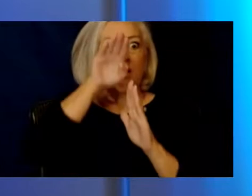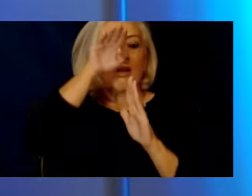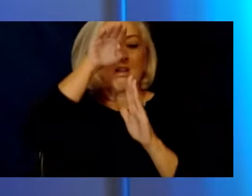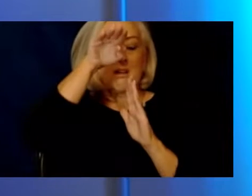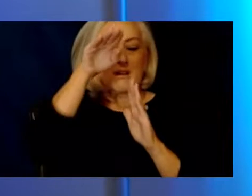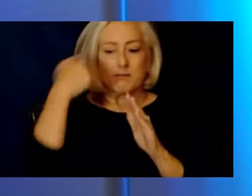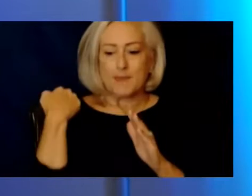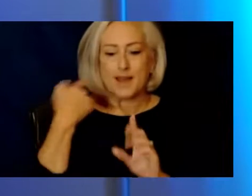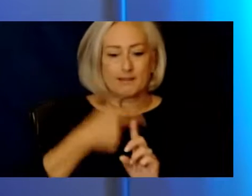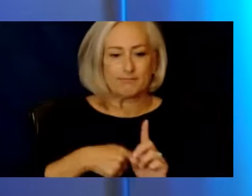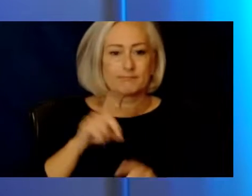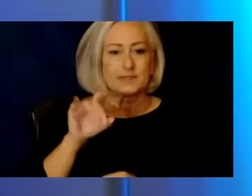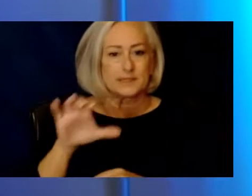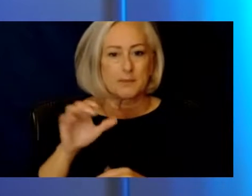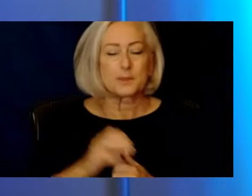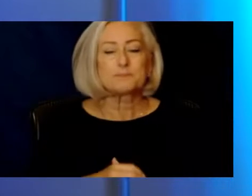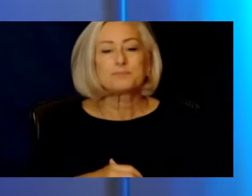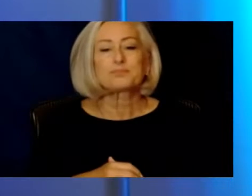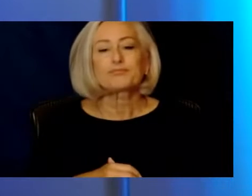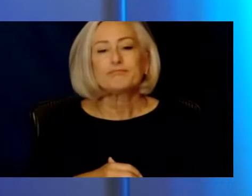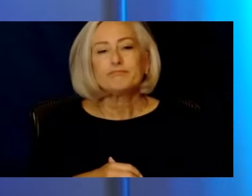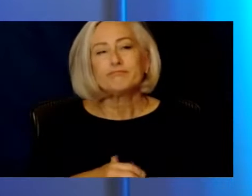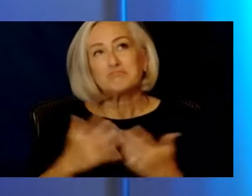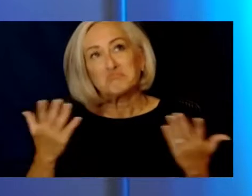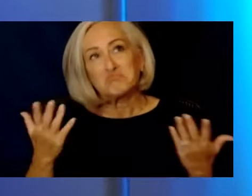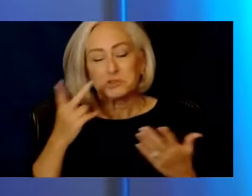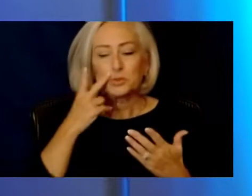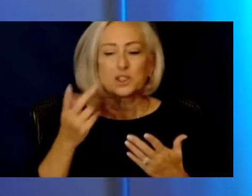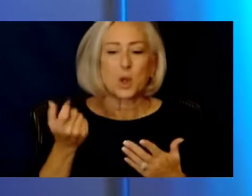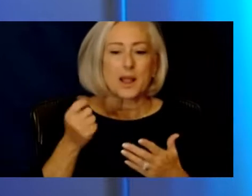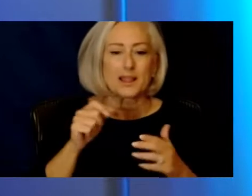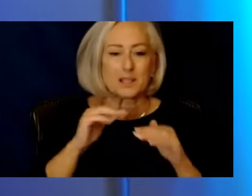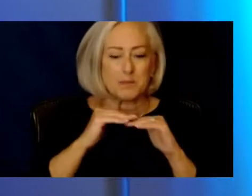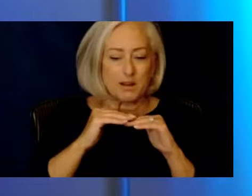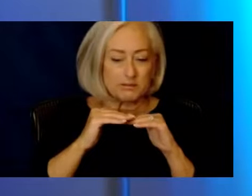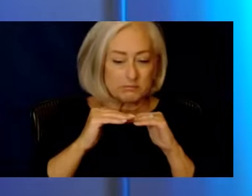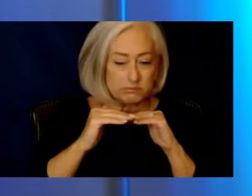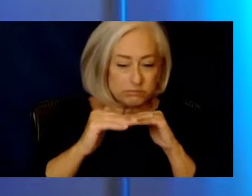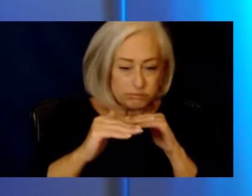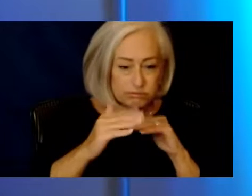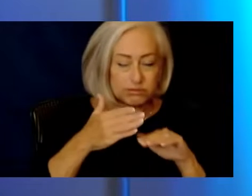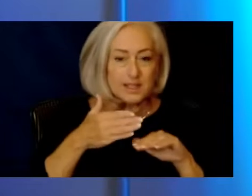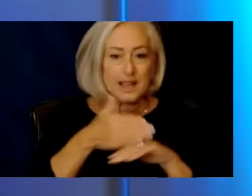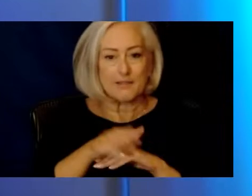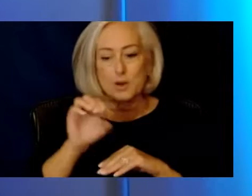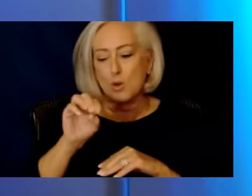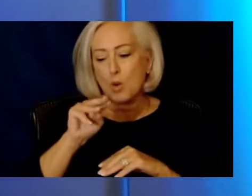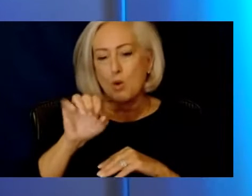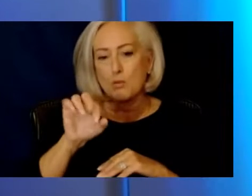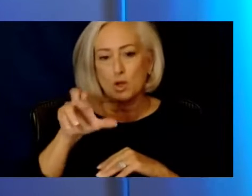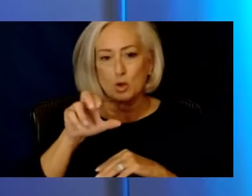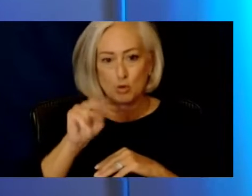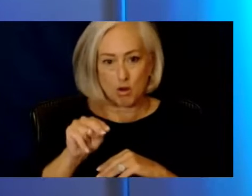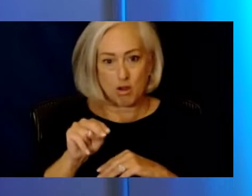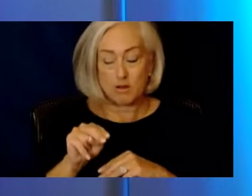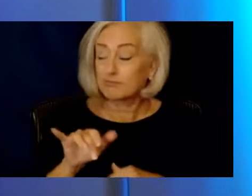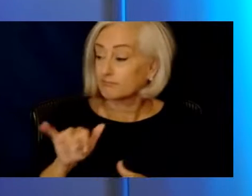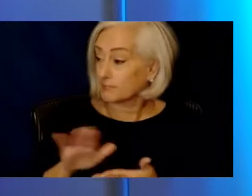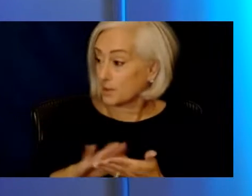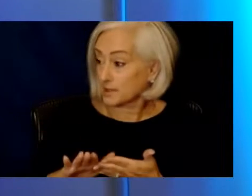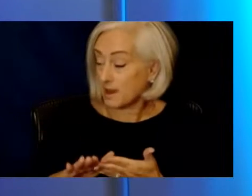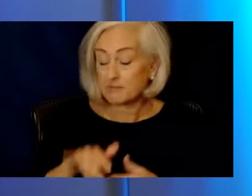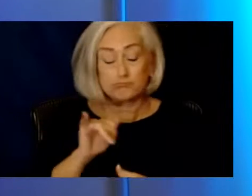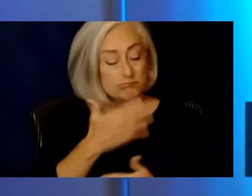We're seeing, we saw a little bit of a lull immediately after the Omicron surge. Which was very nice. Which was good, and